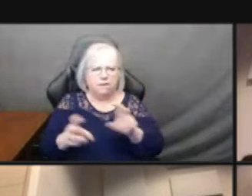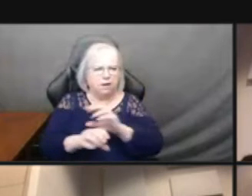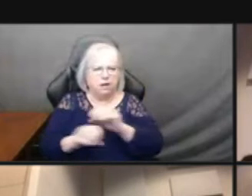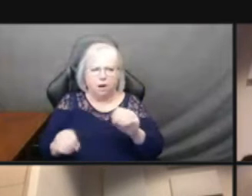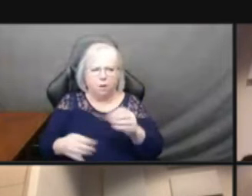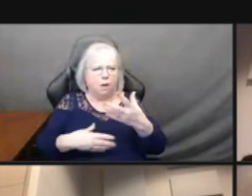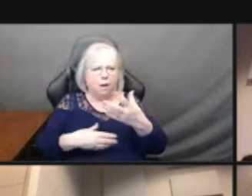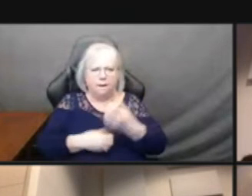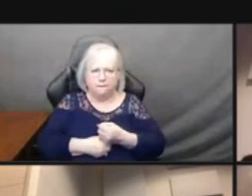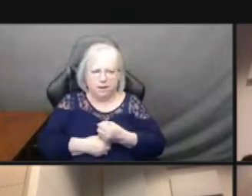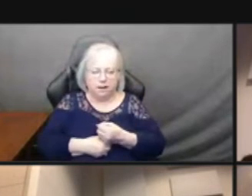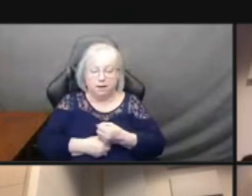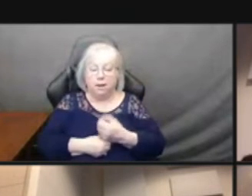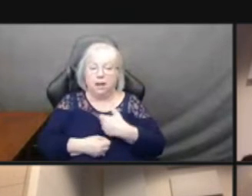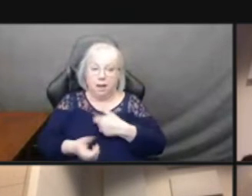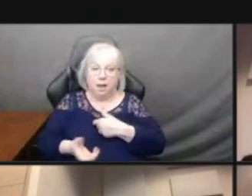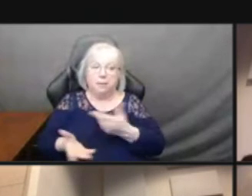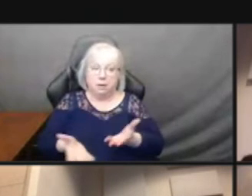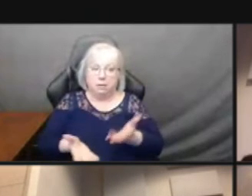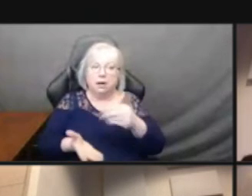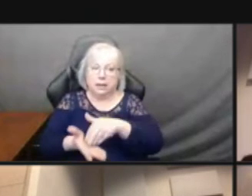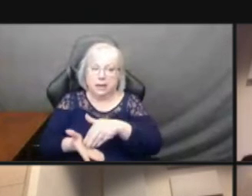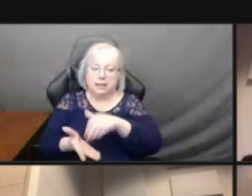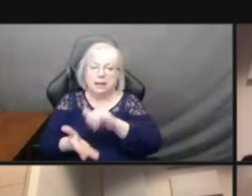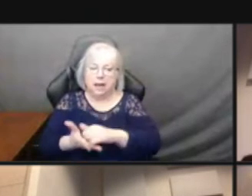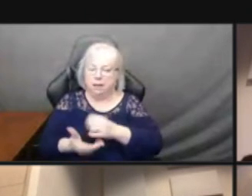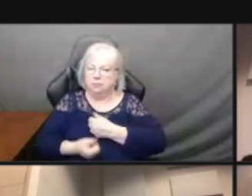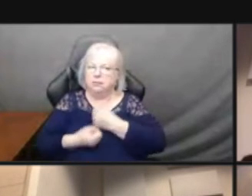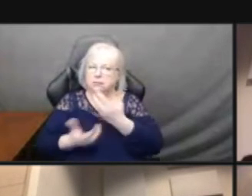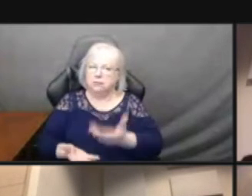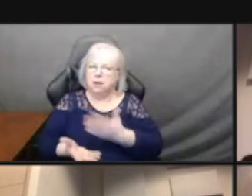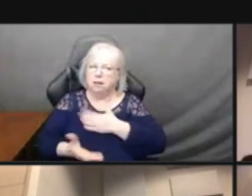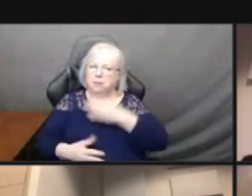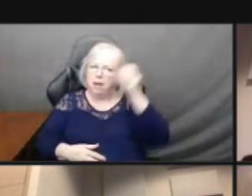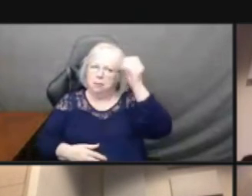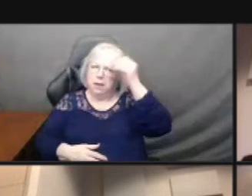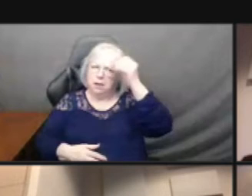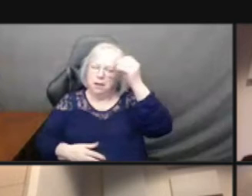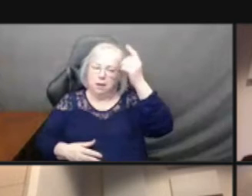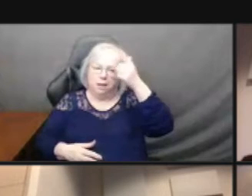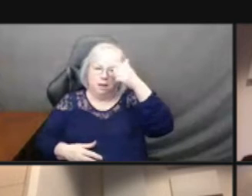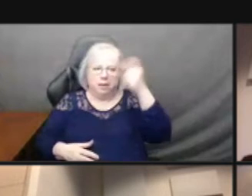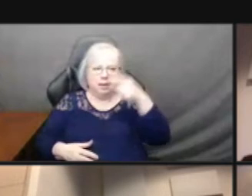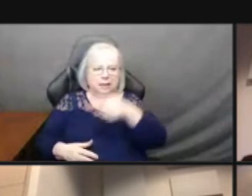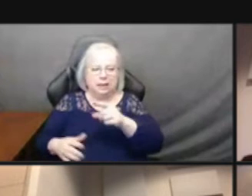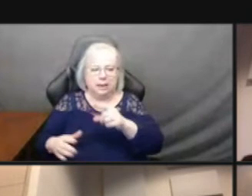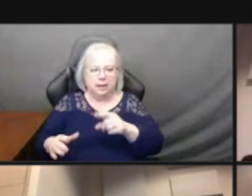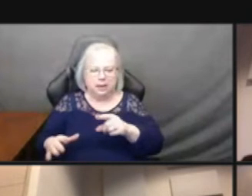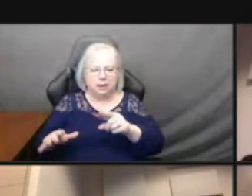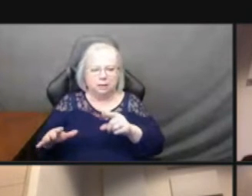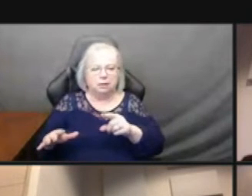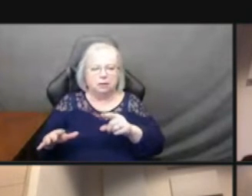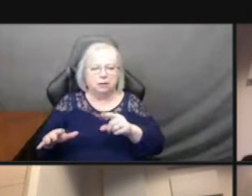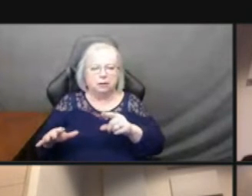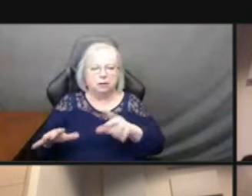I'm here against that to voice my opinion simply because he took over a mess. I think he's running the